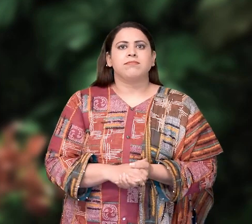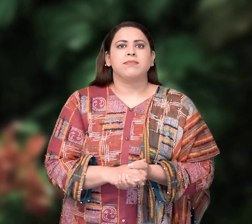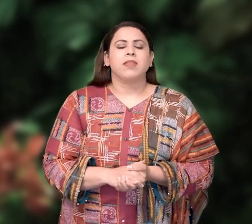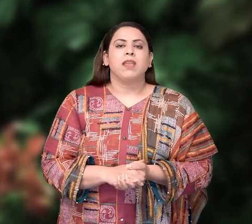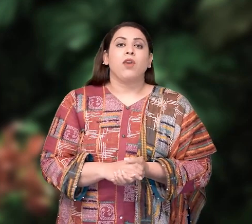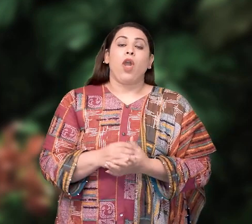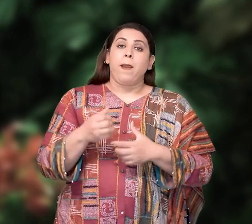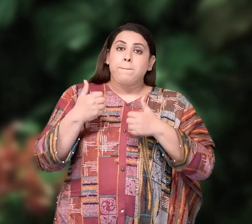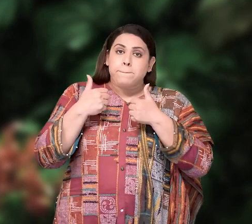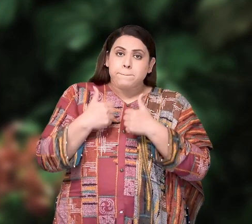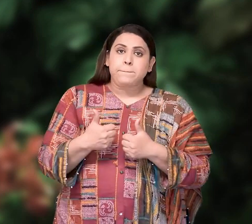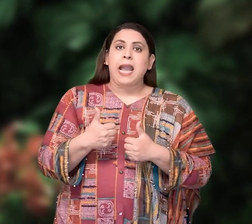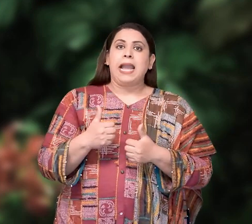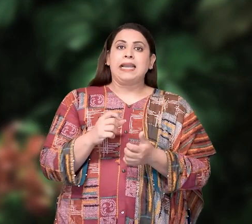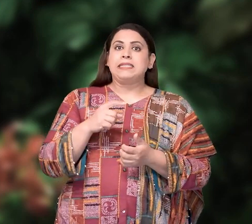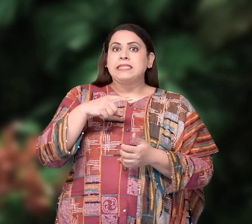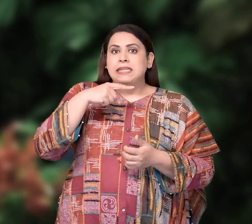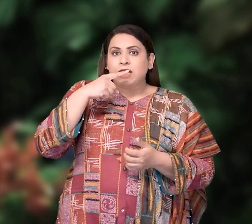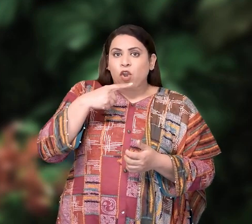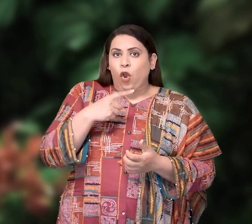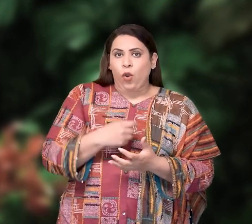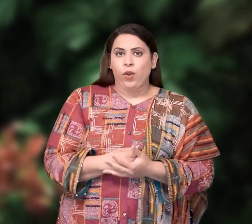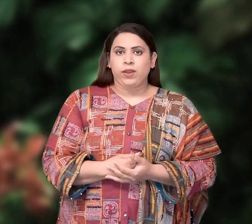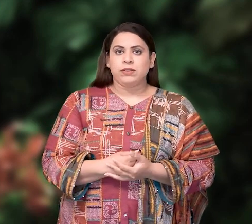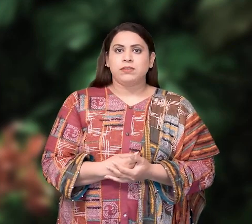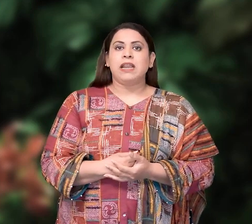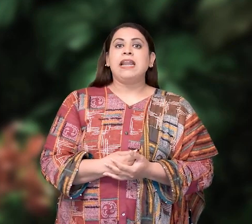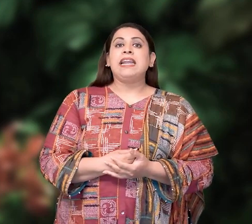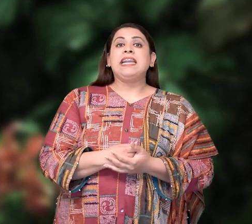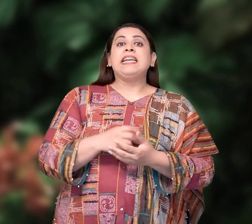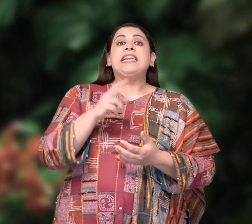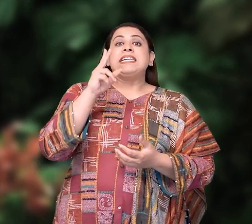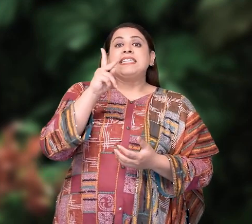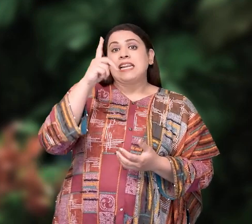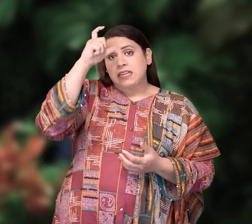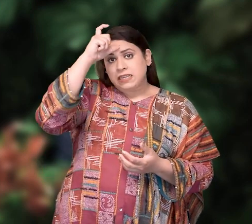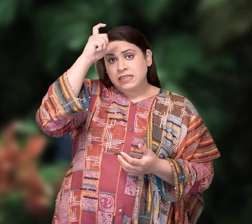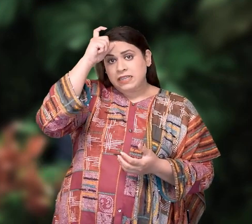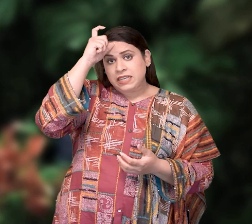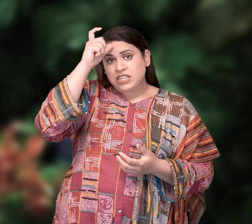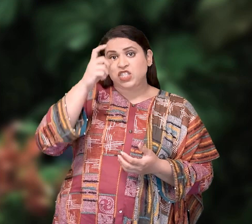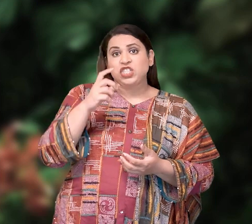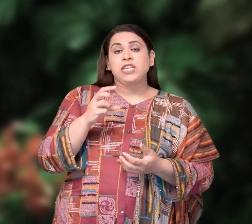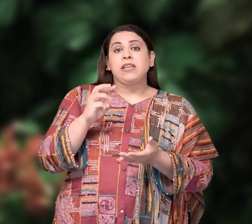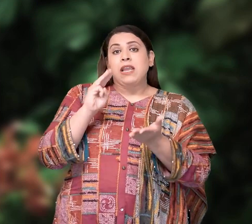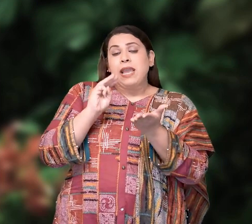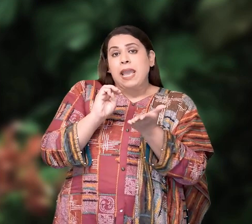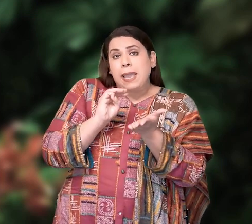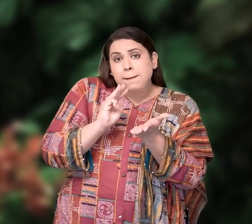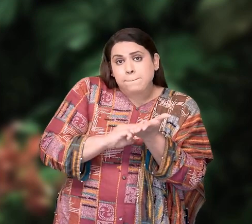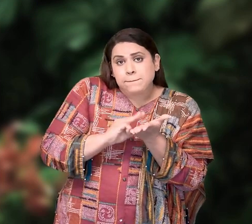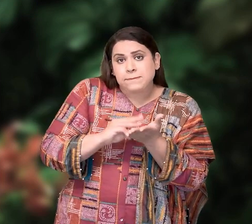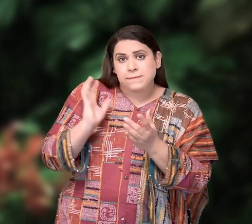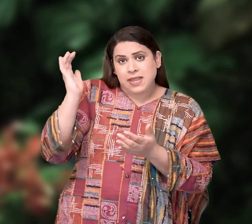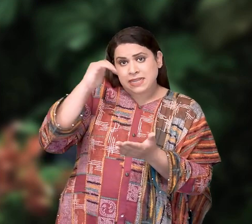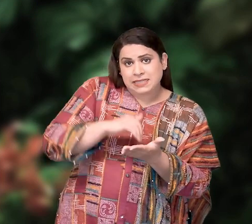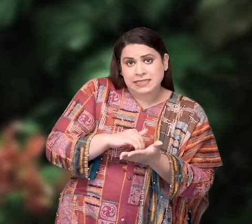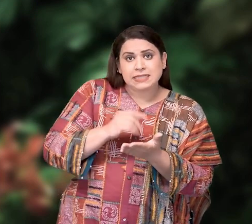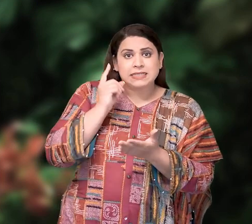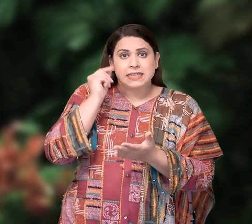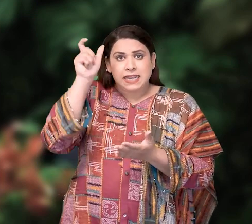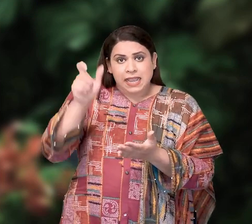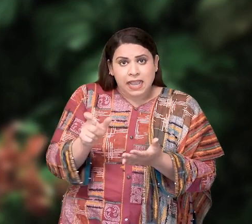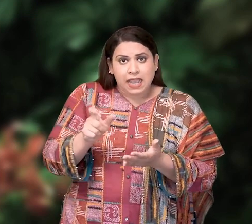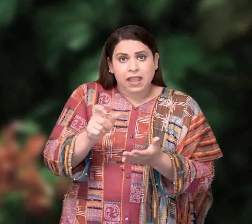Due to this, I was called by the Turkish Ambassador for a dinner